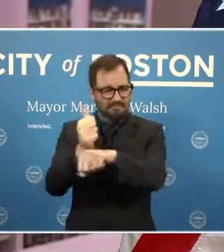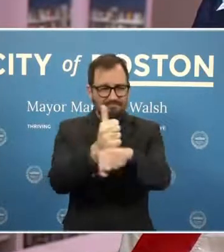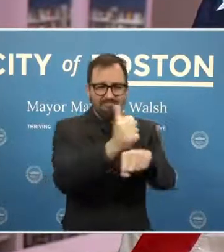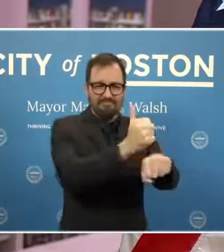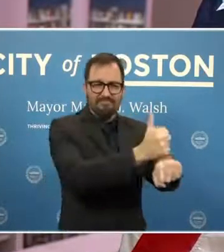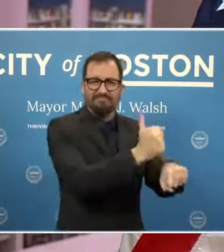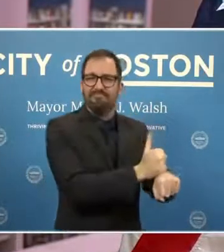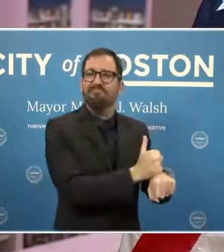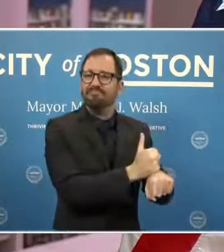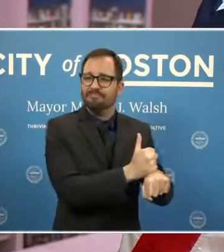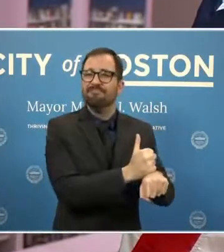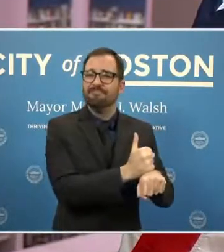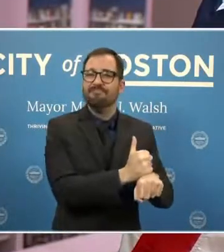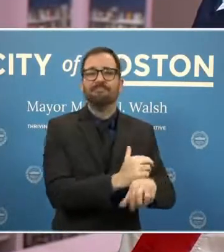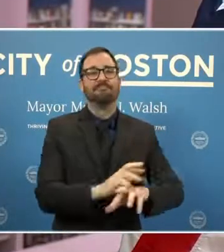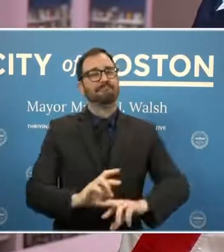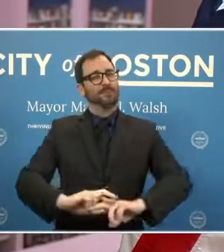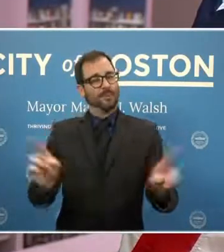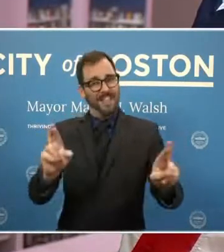2020 was a tough year.